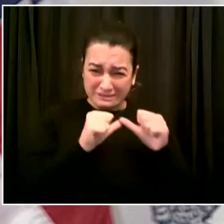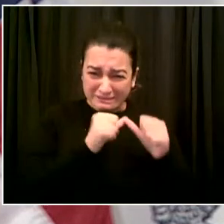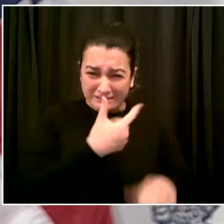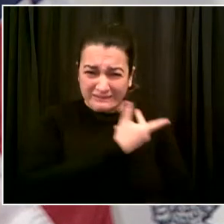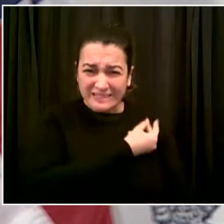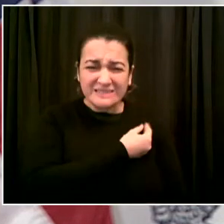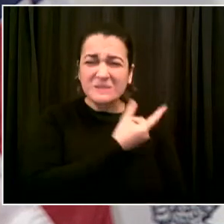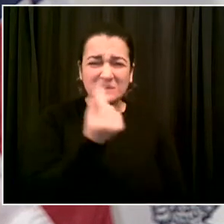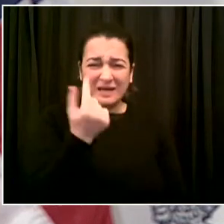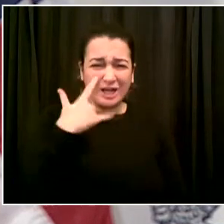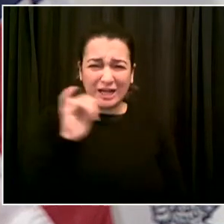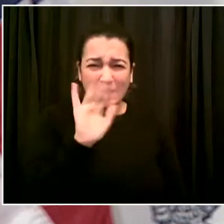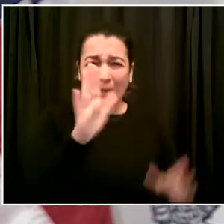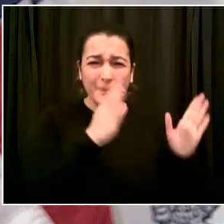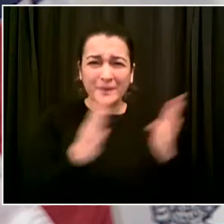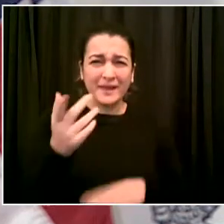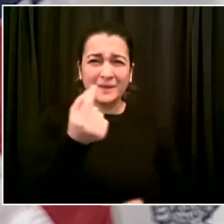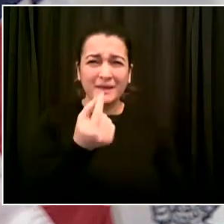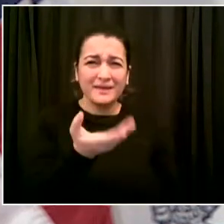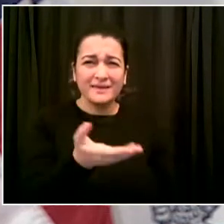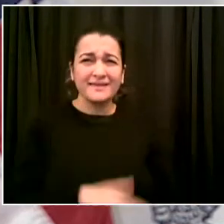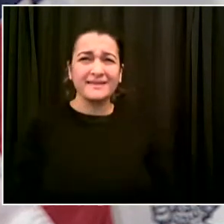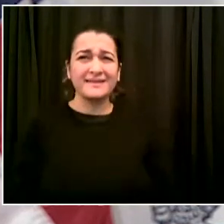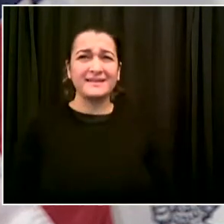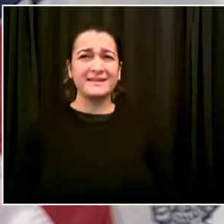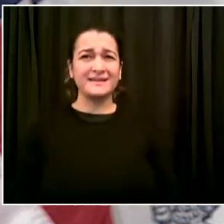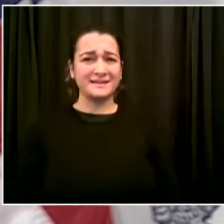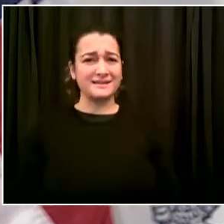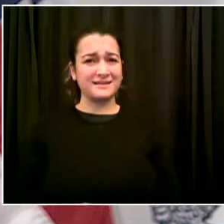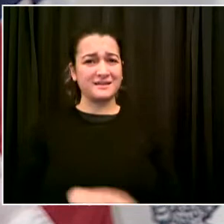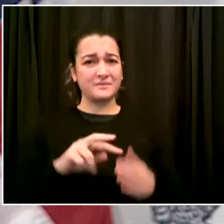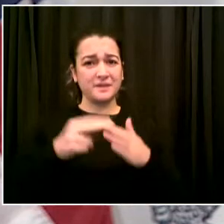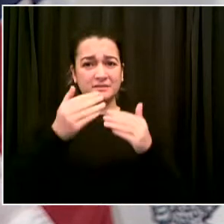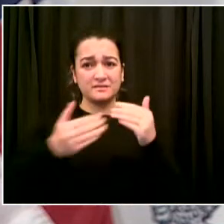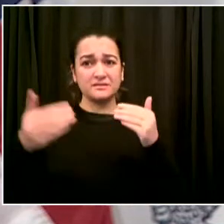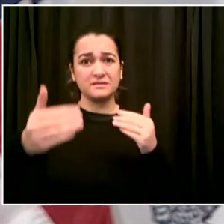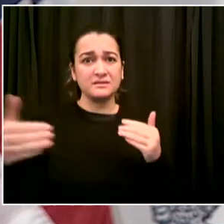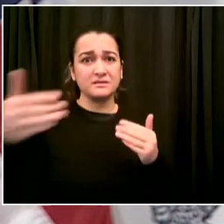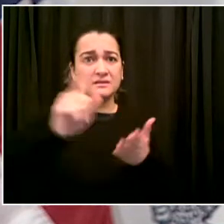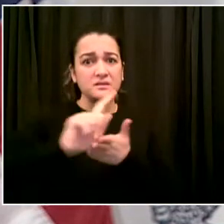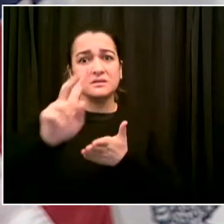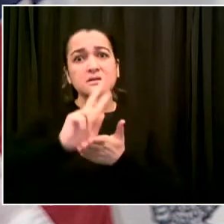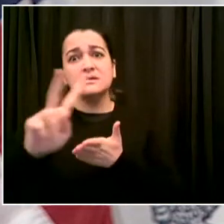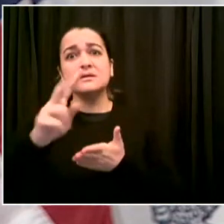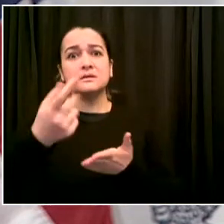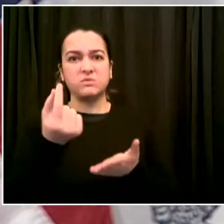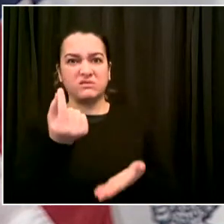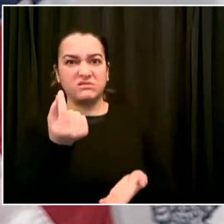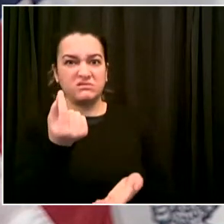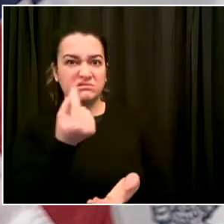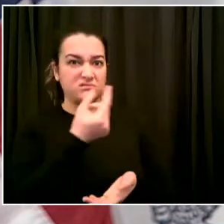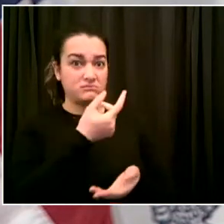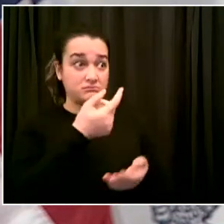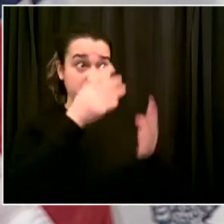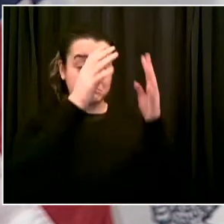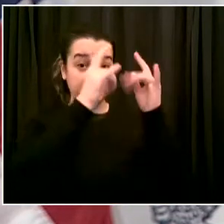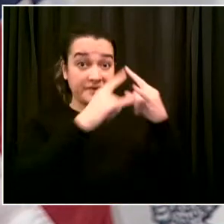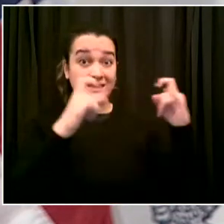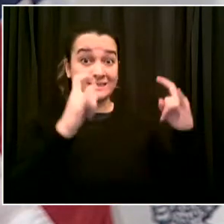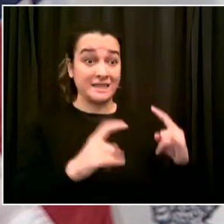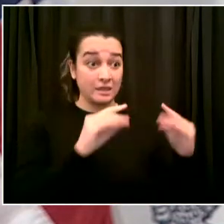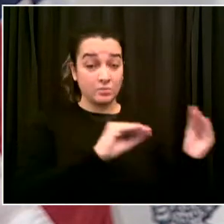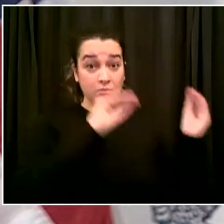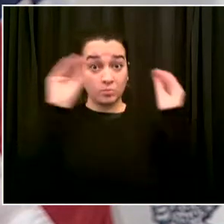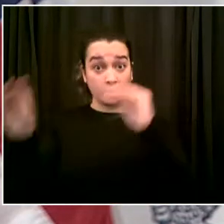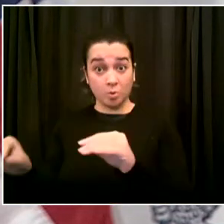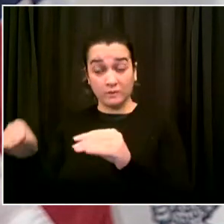indoors? Yeah, it's a really good question. And obviously, Kristen, first and foremost, I'm going to keep